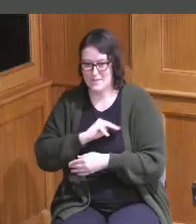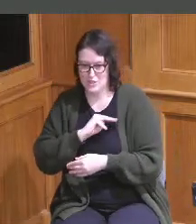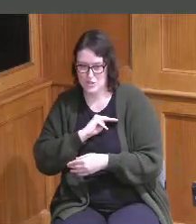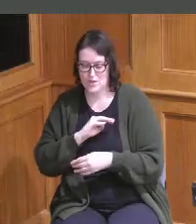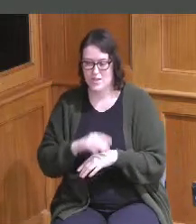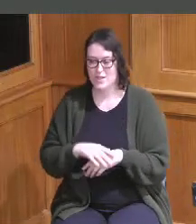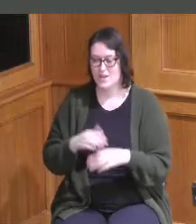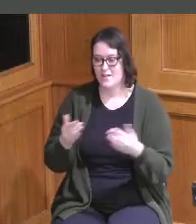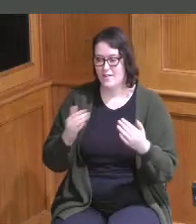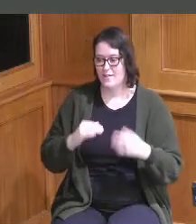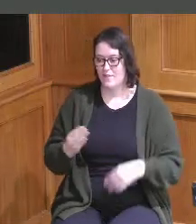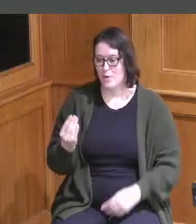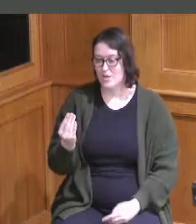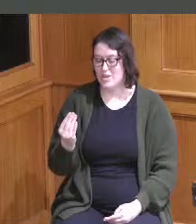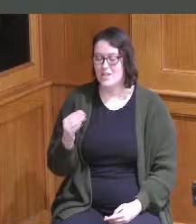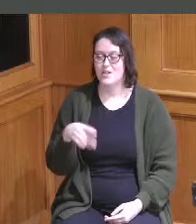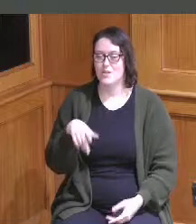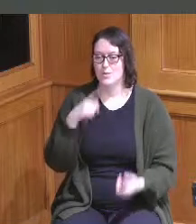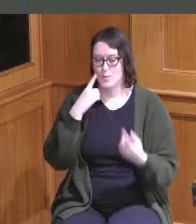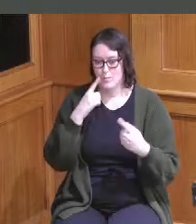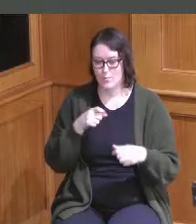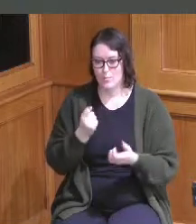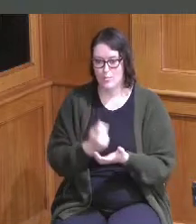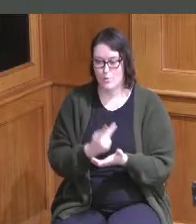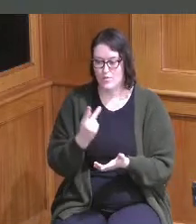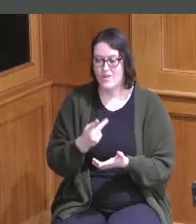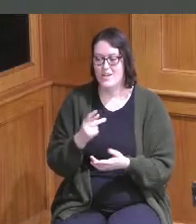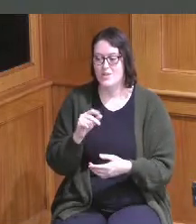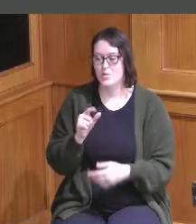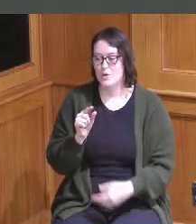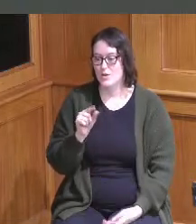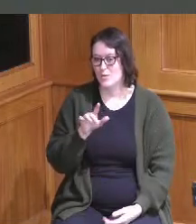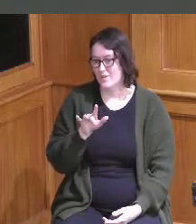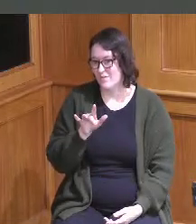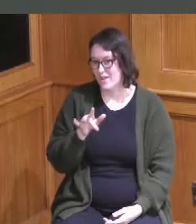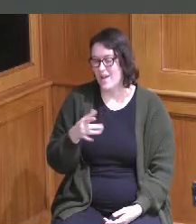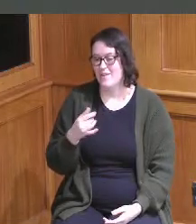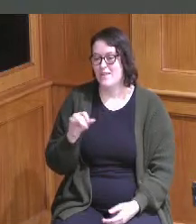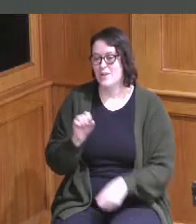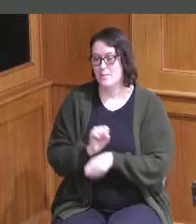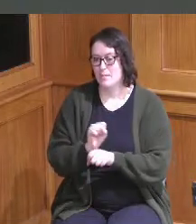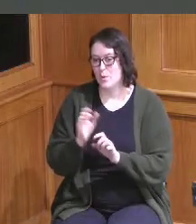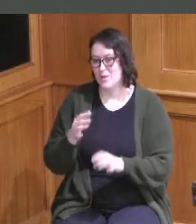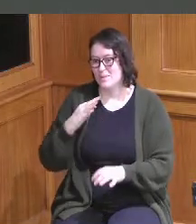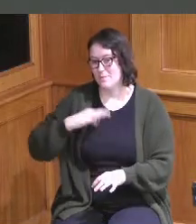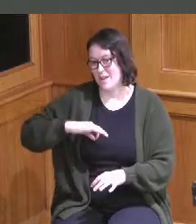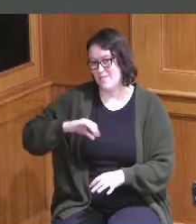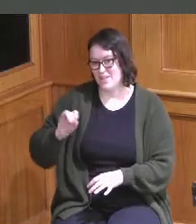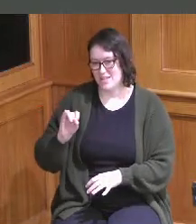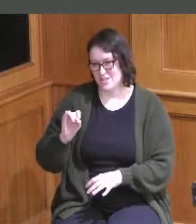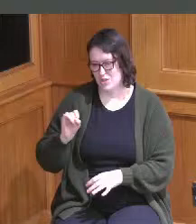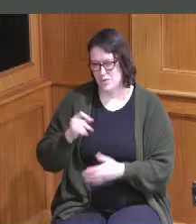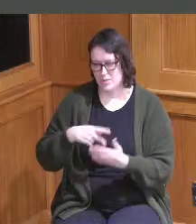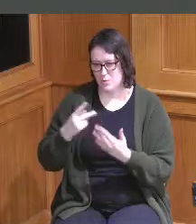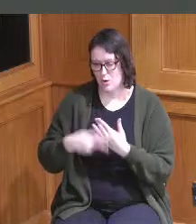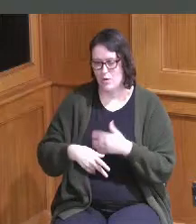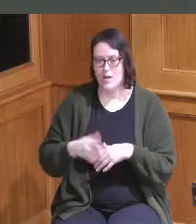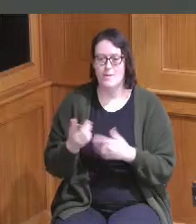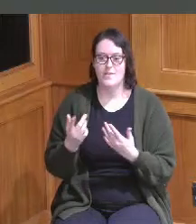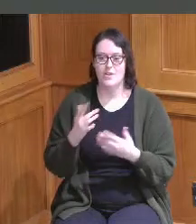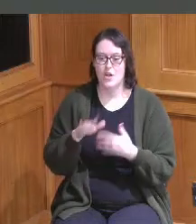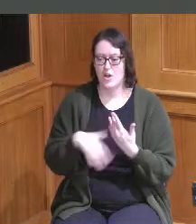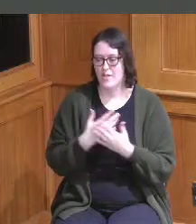number 14 is a resolution approving the 2025 County Employee Benefits Program, all the different layers